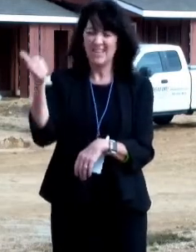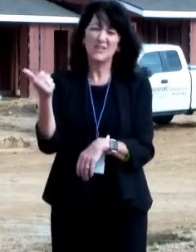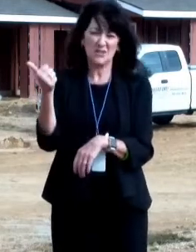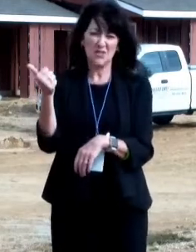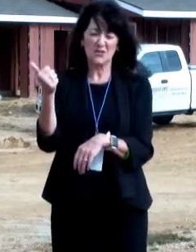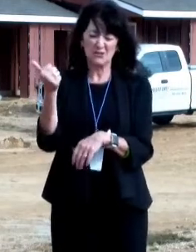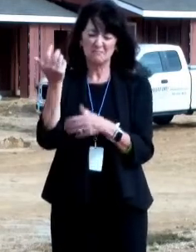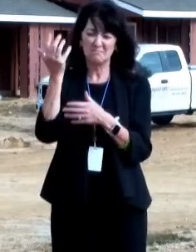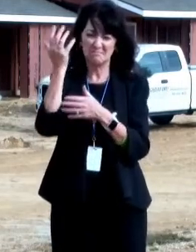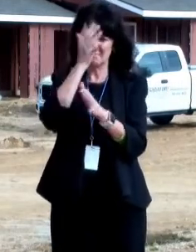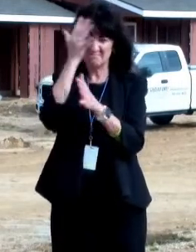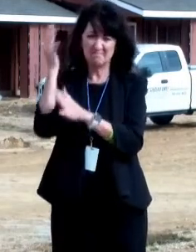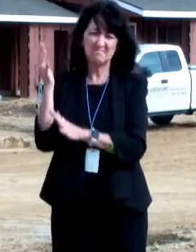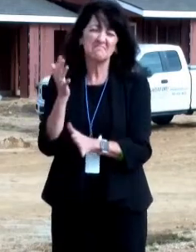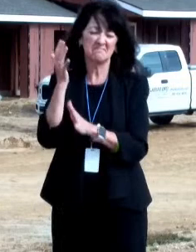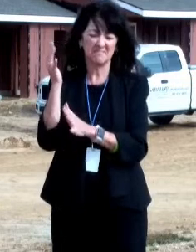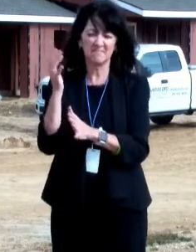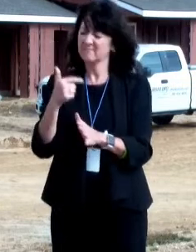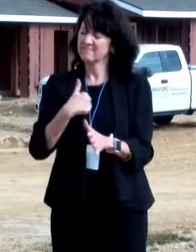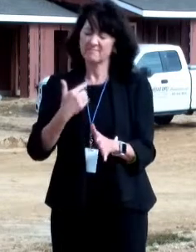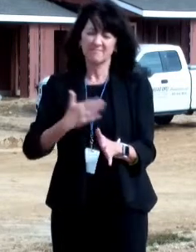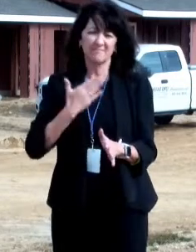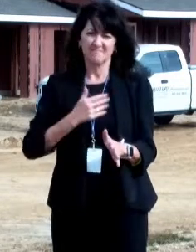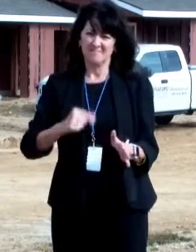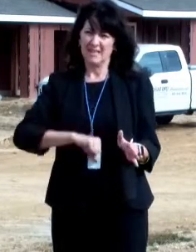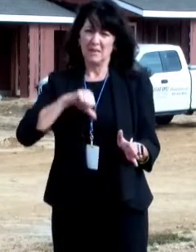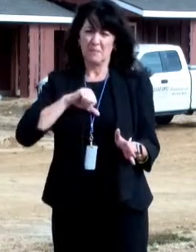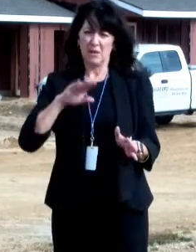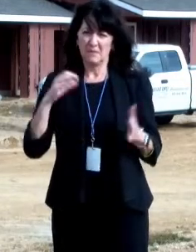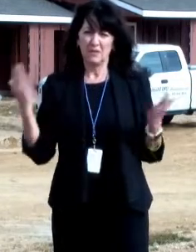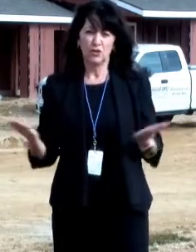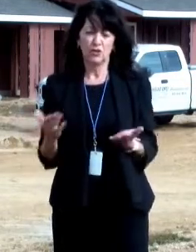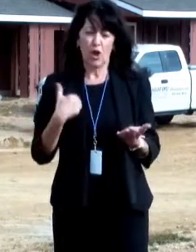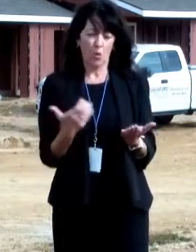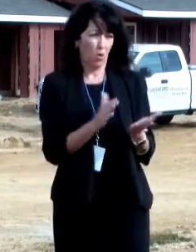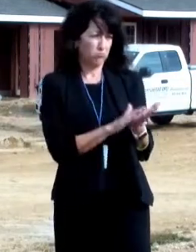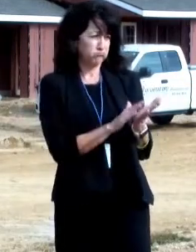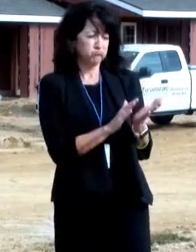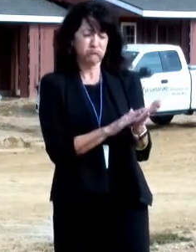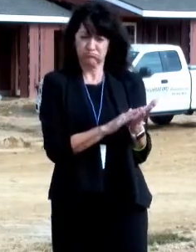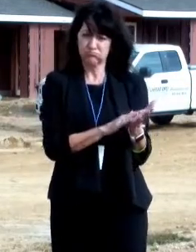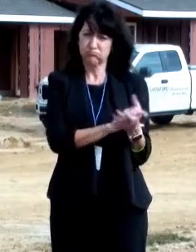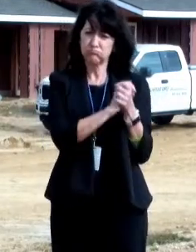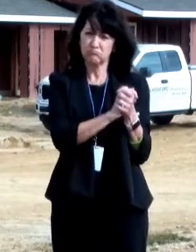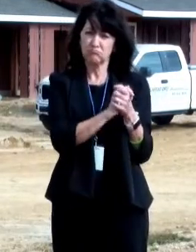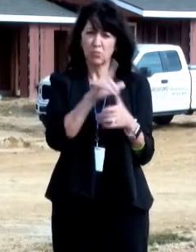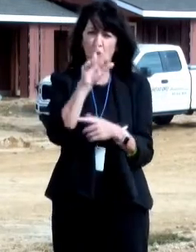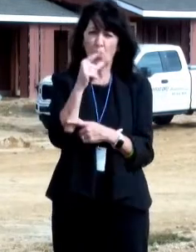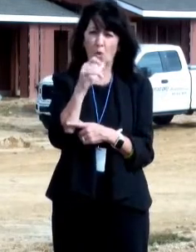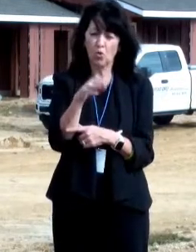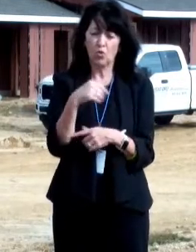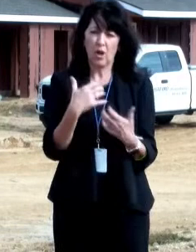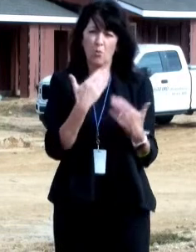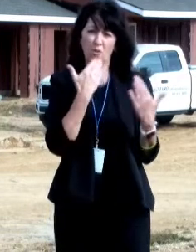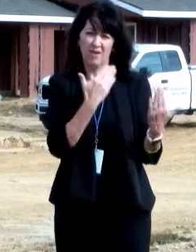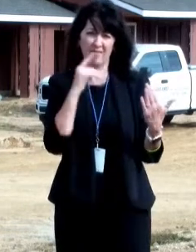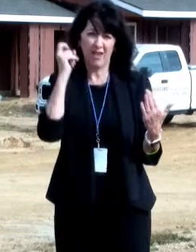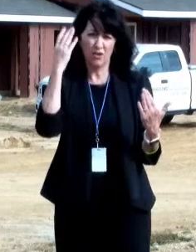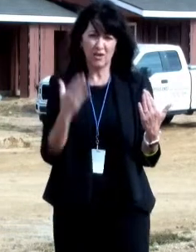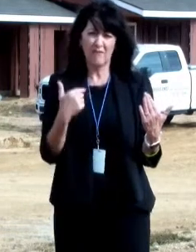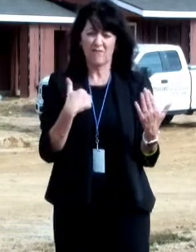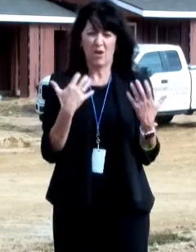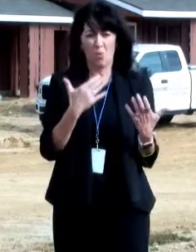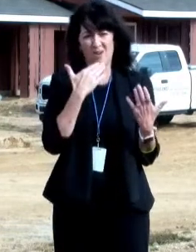So I am just pleased to be here. I want to congratulate Logan. I want to thank the governor. I want to thank my counterparts in the